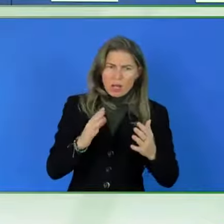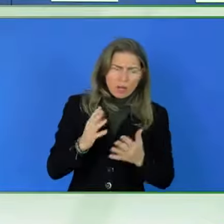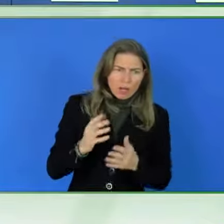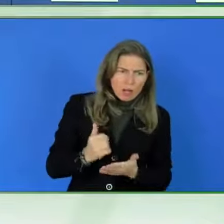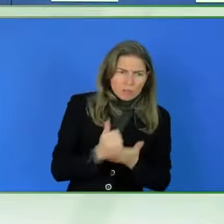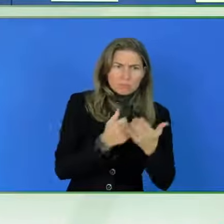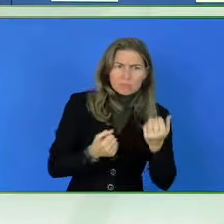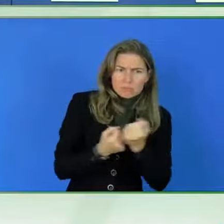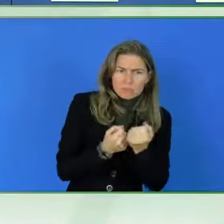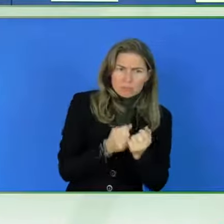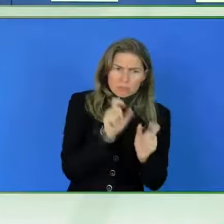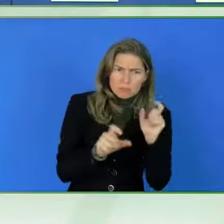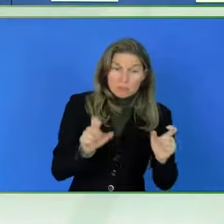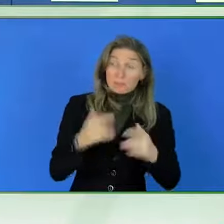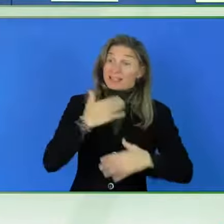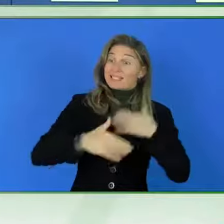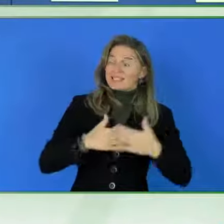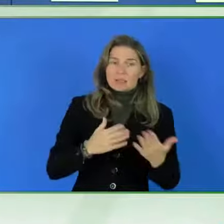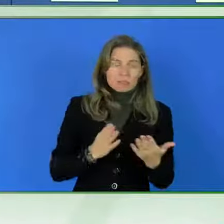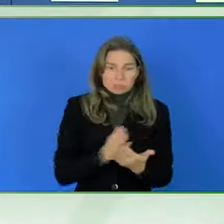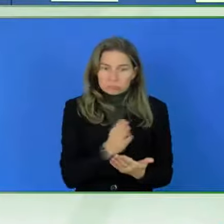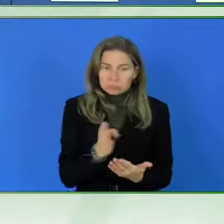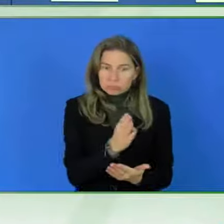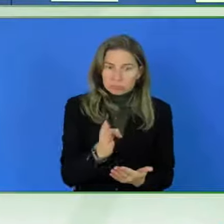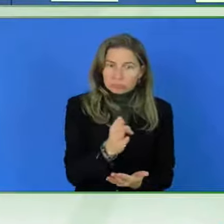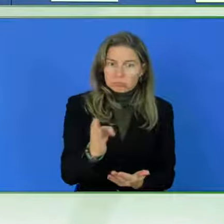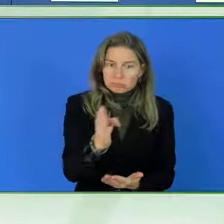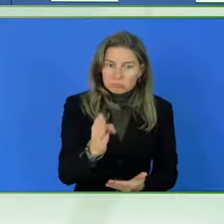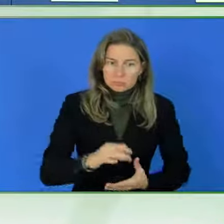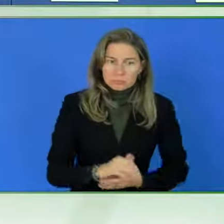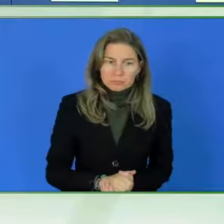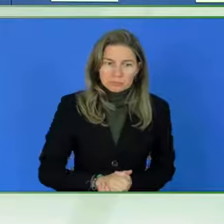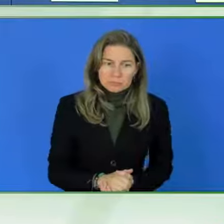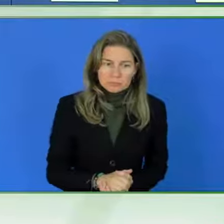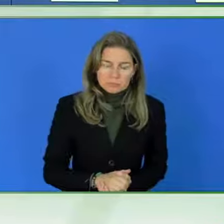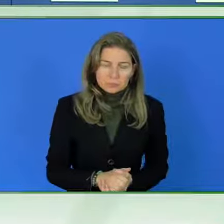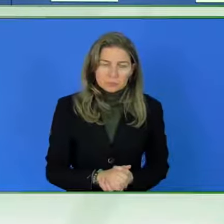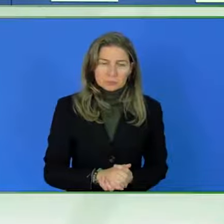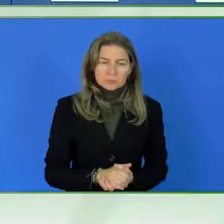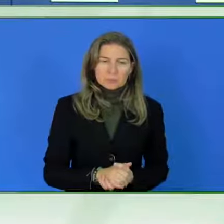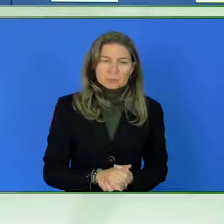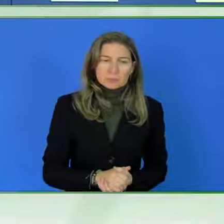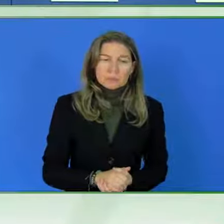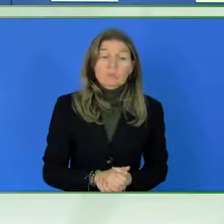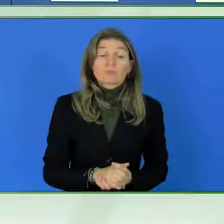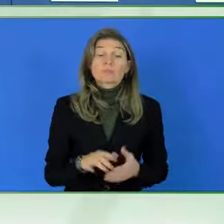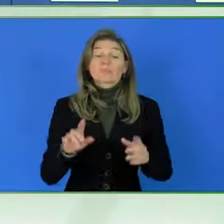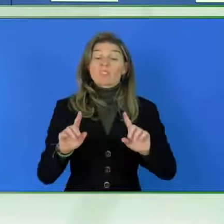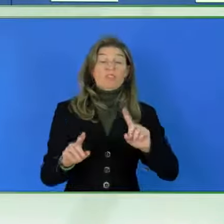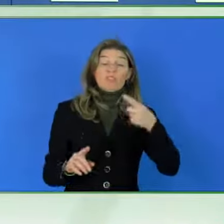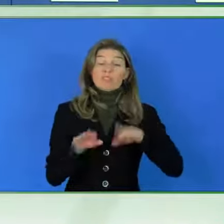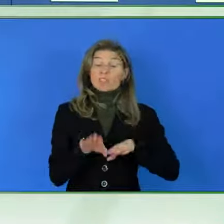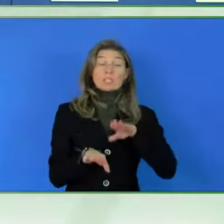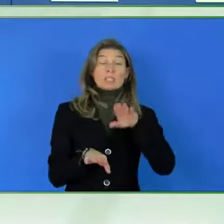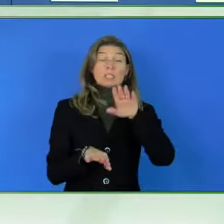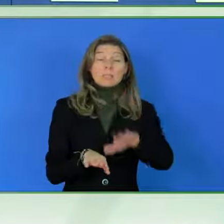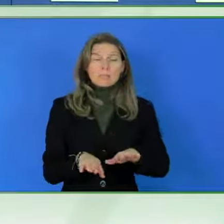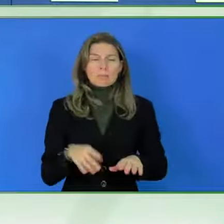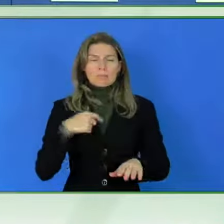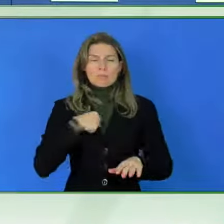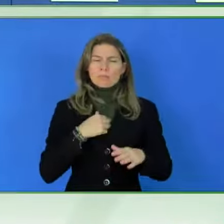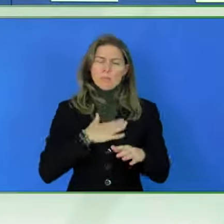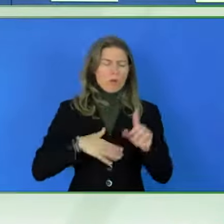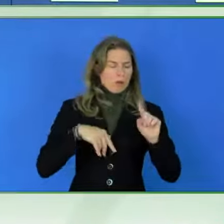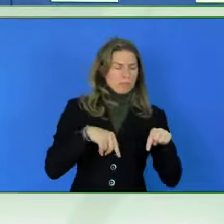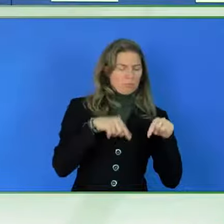To do that, we have a trip planner where the route is entered and is used by the user and the caregivers,